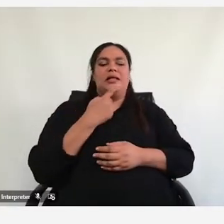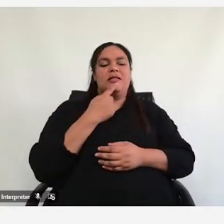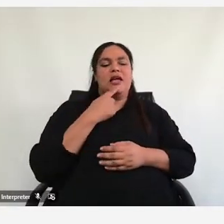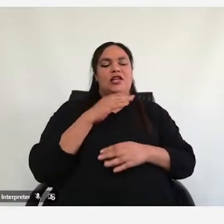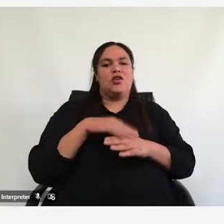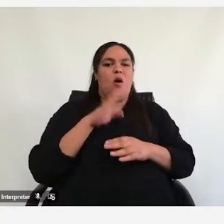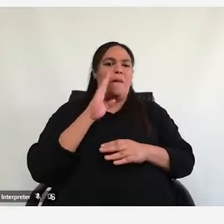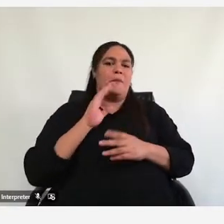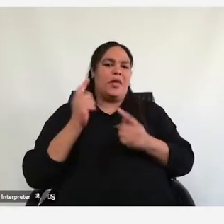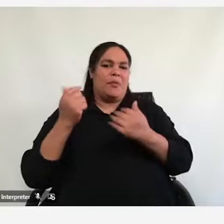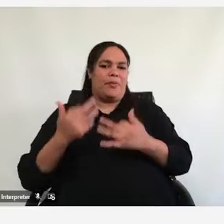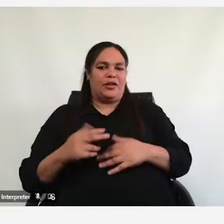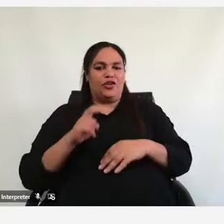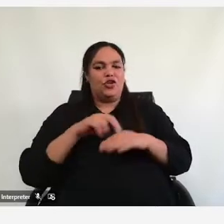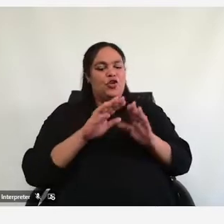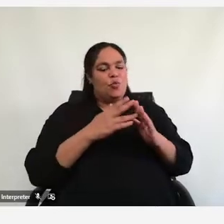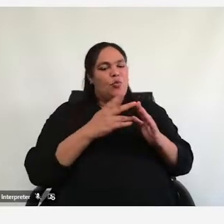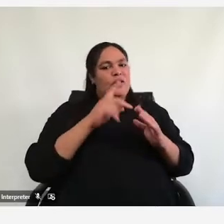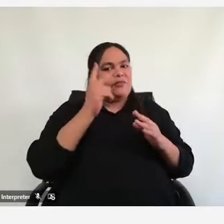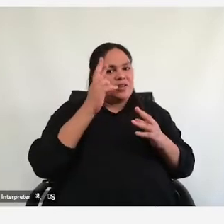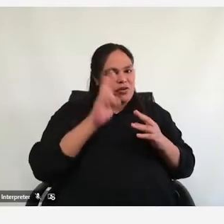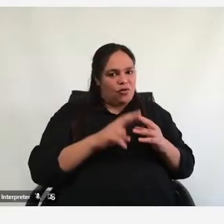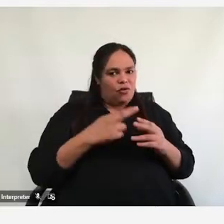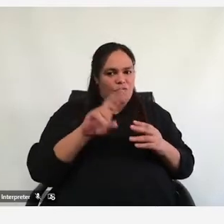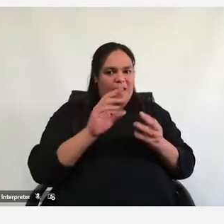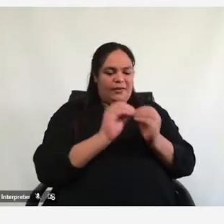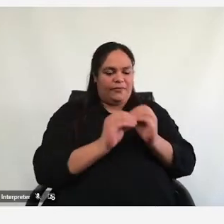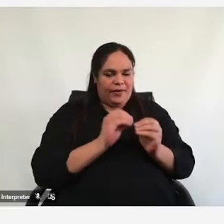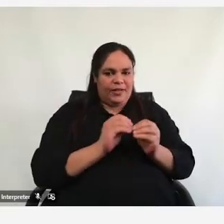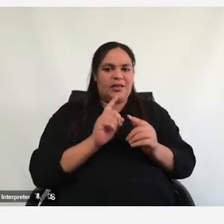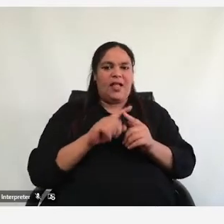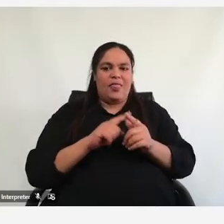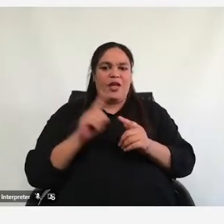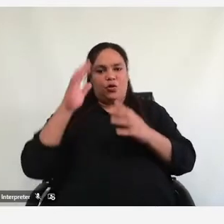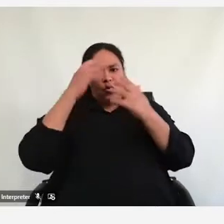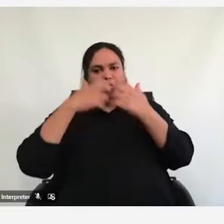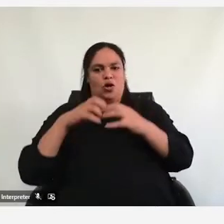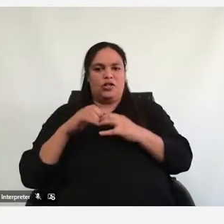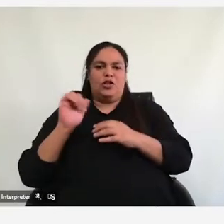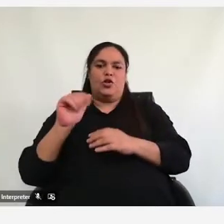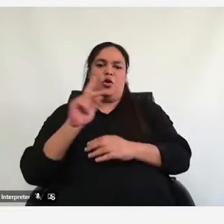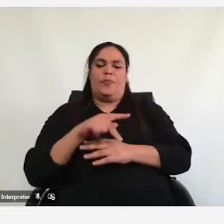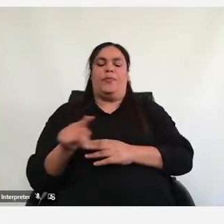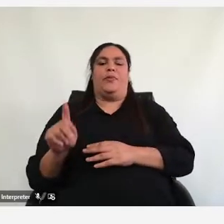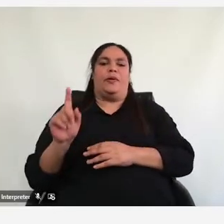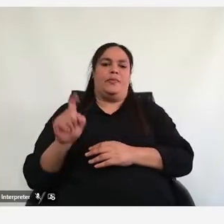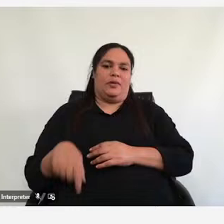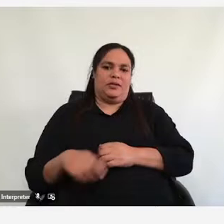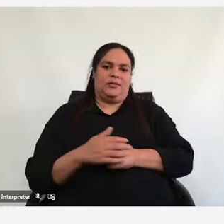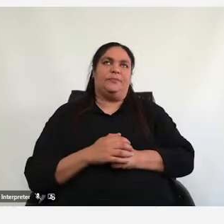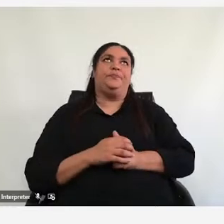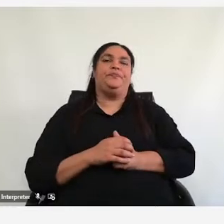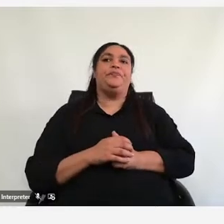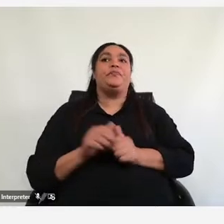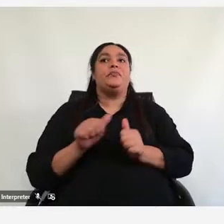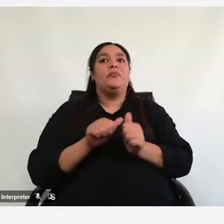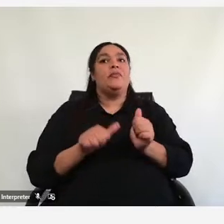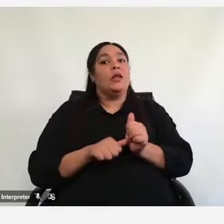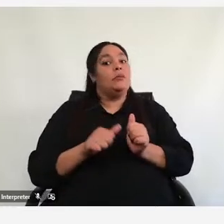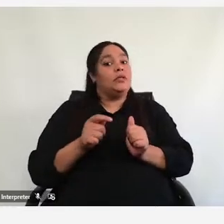beer budget. You must get the books right first, and then you can consider your triple P. Deputy